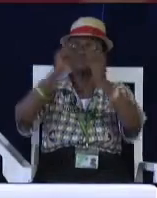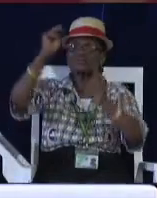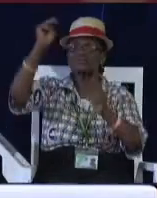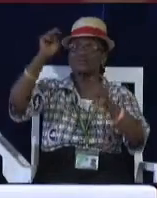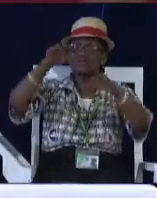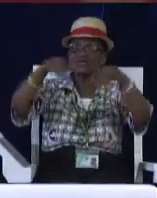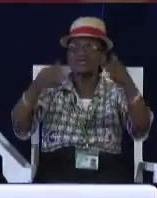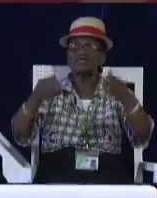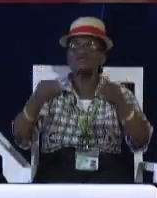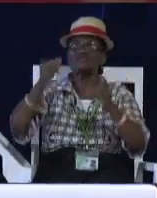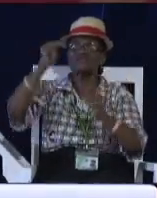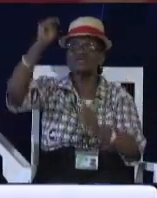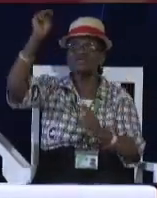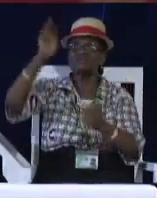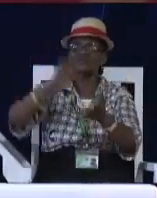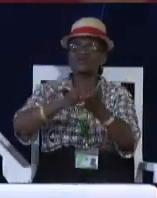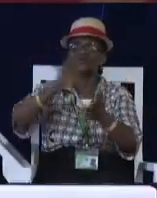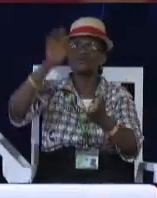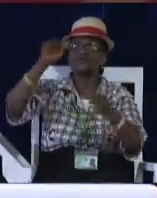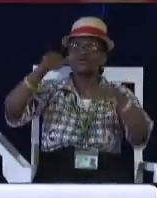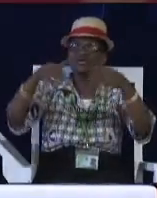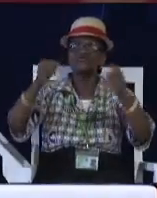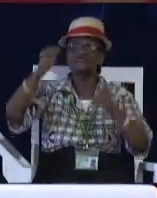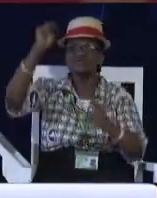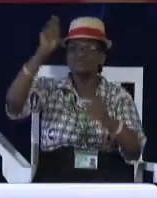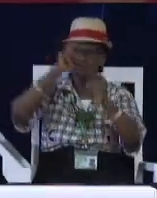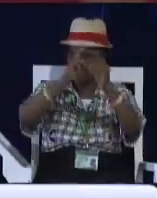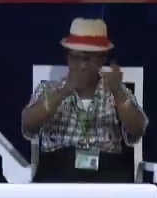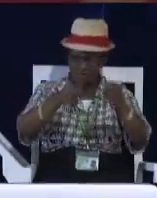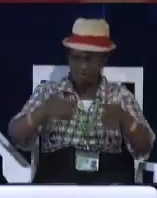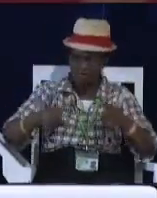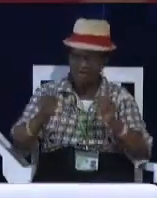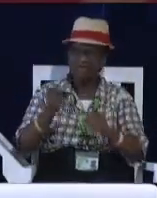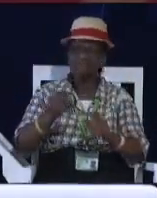Give him glory, give him honor, let him hear your voice